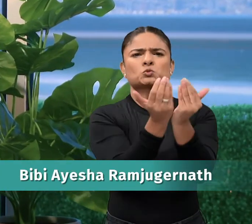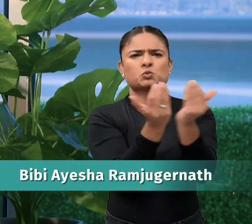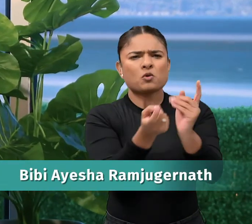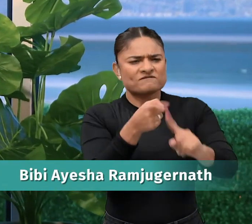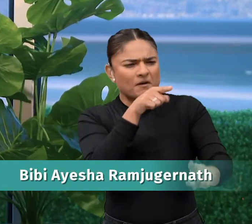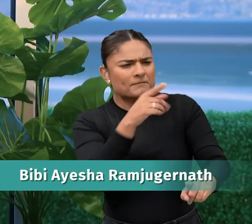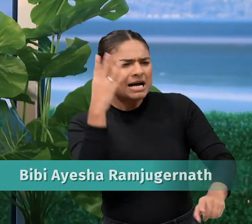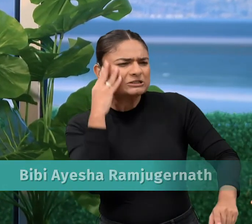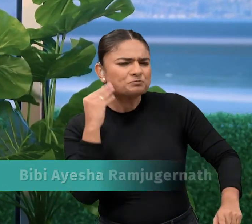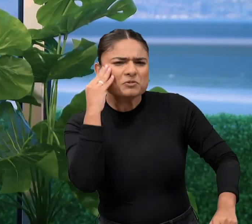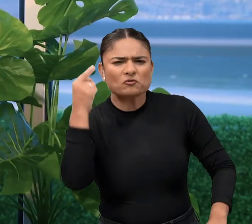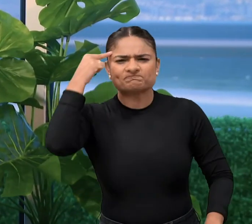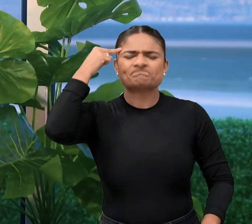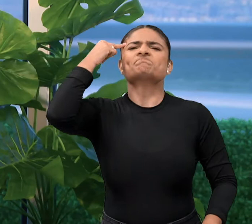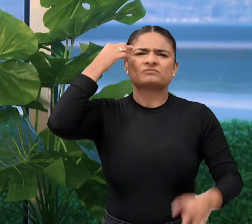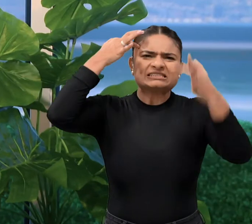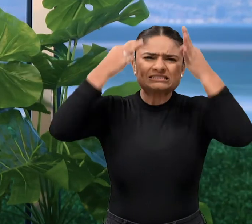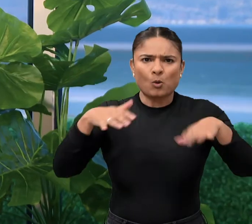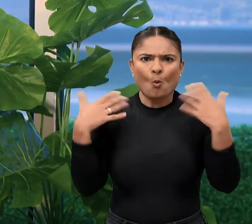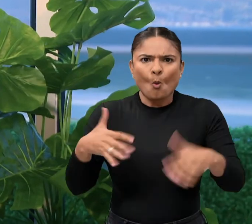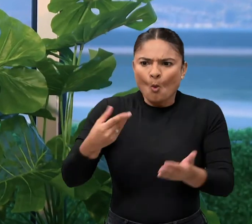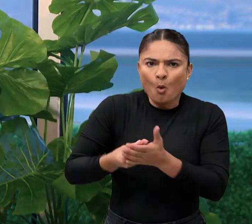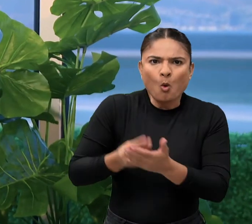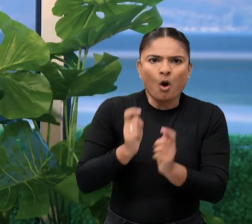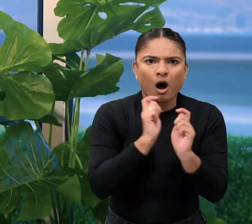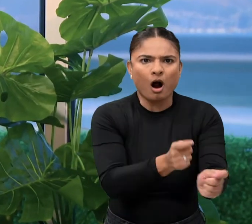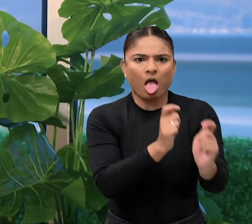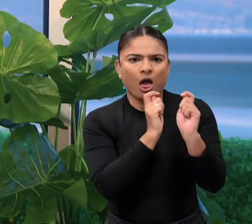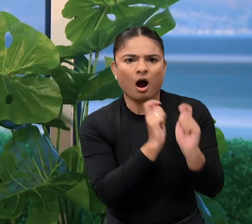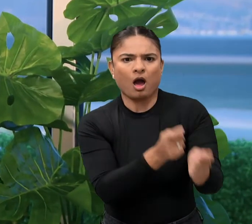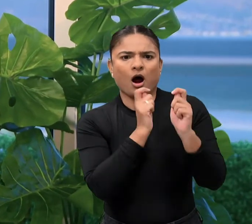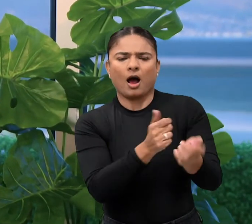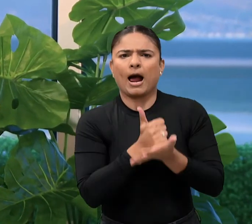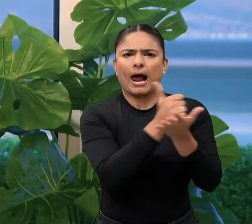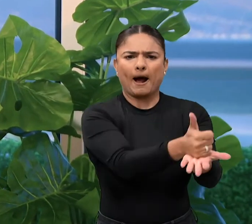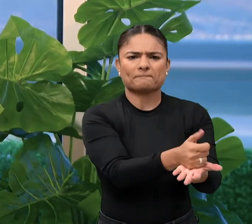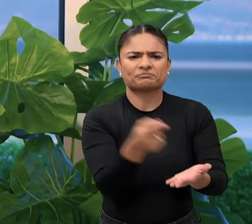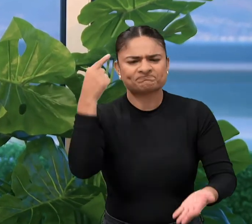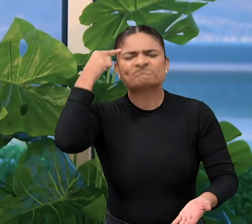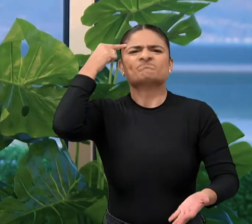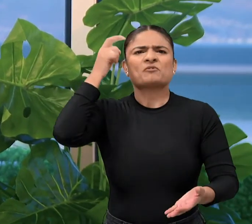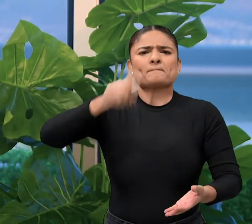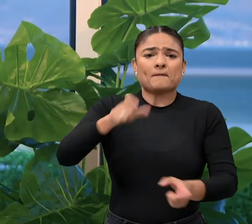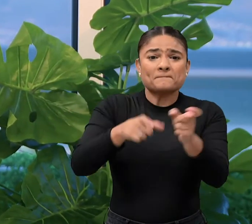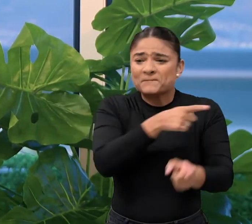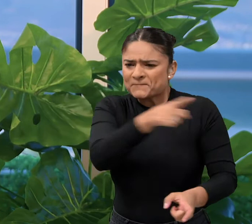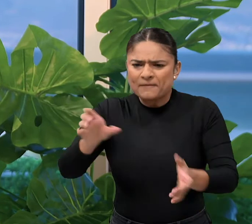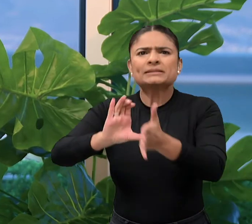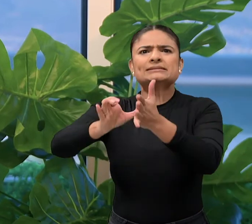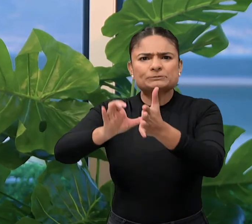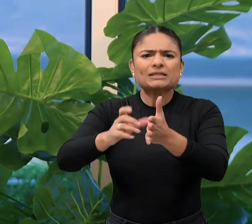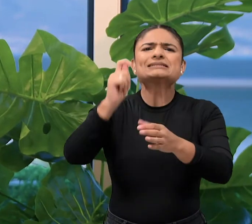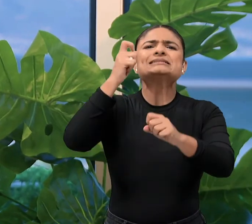and from personal experience, he knows how financially draining it can be. Being in finance, Jaco has come to realize how